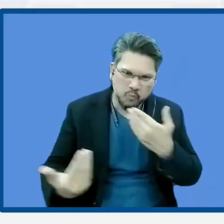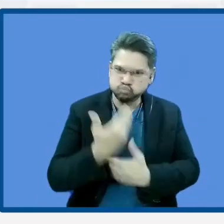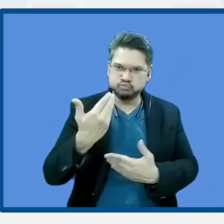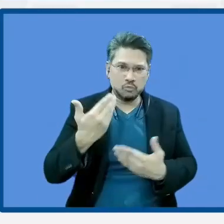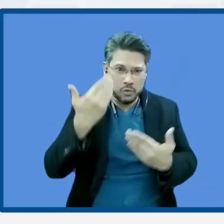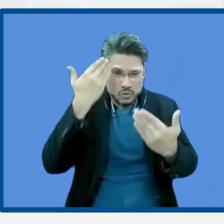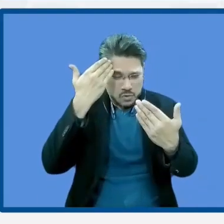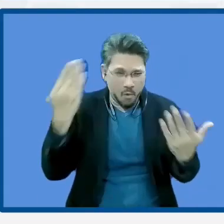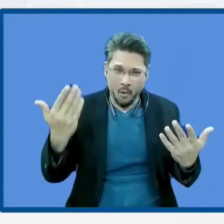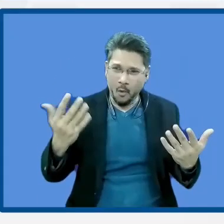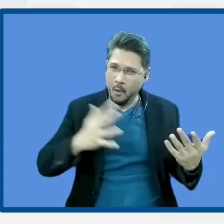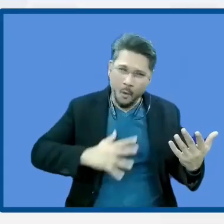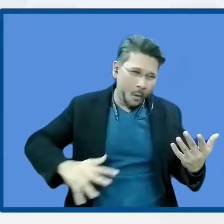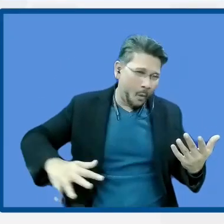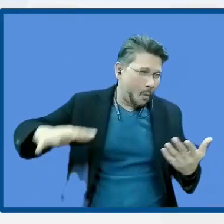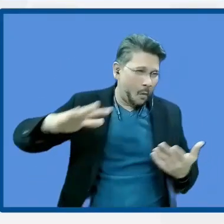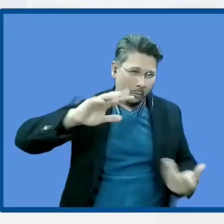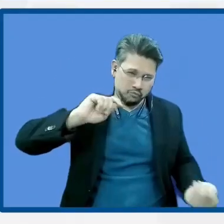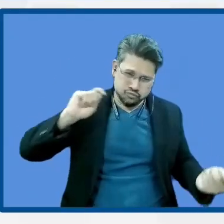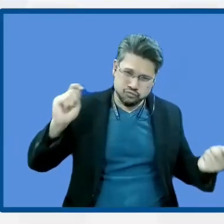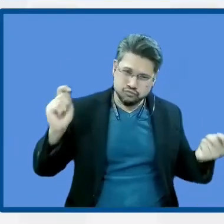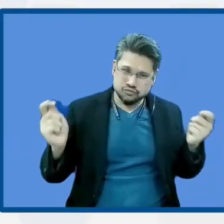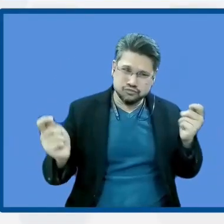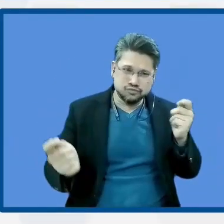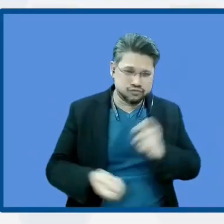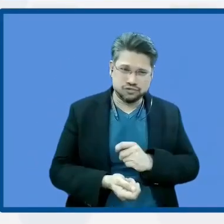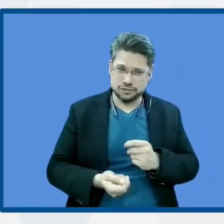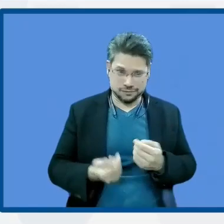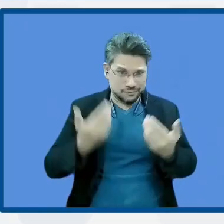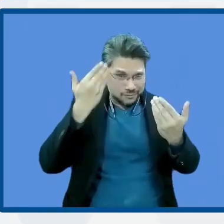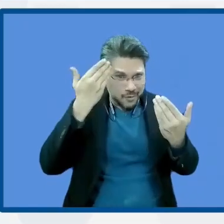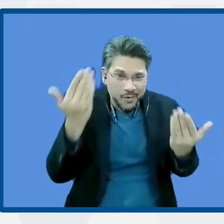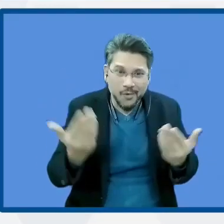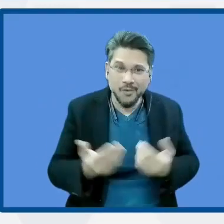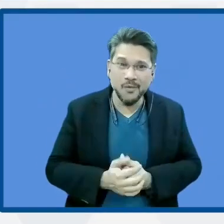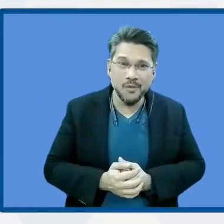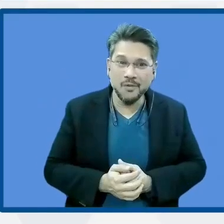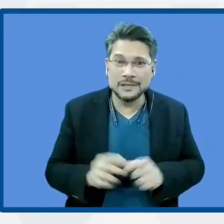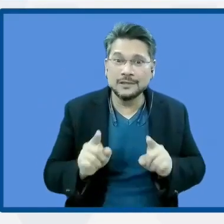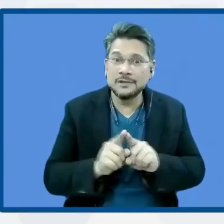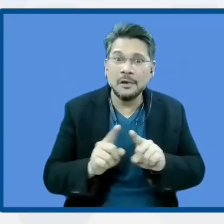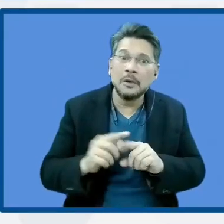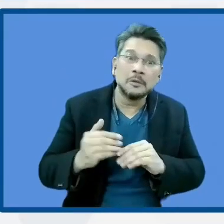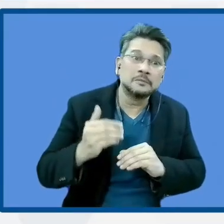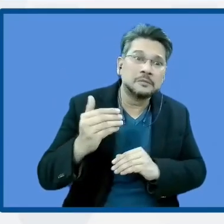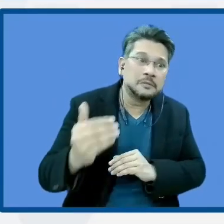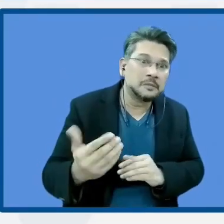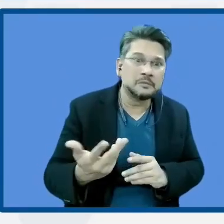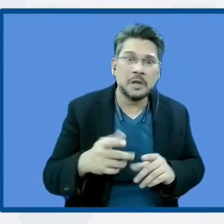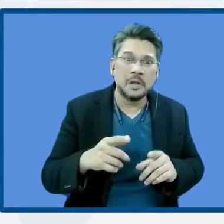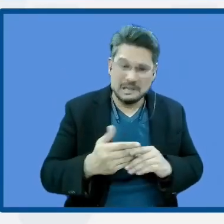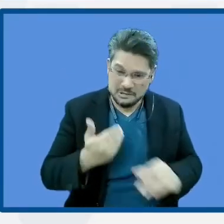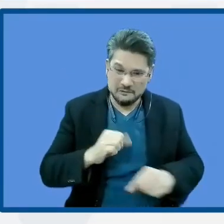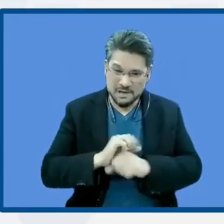our scenarios and that was going to highlight and exacerbate poverty